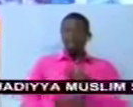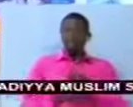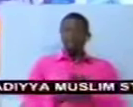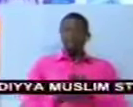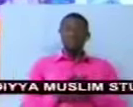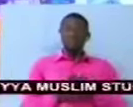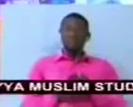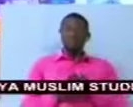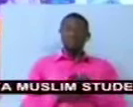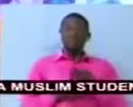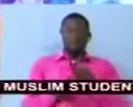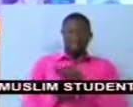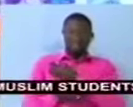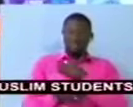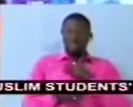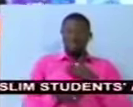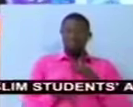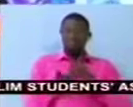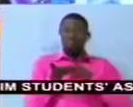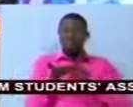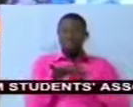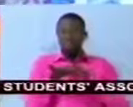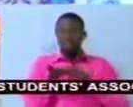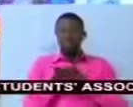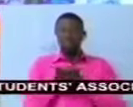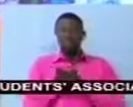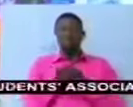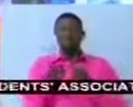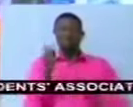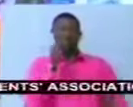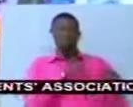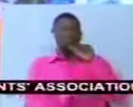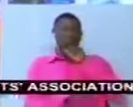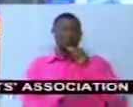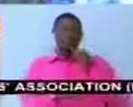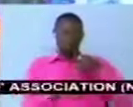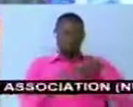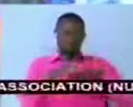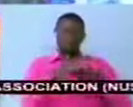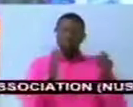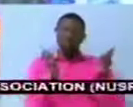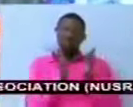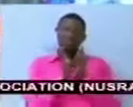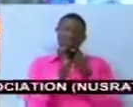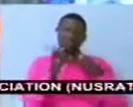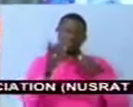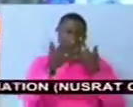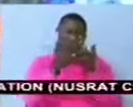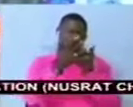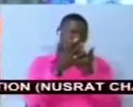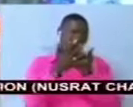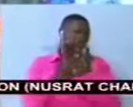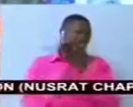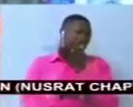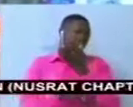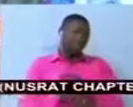And apply little medication. Ñu wone ko ñoo fekk ma ci biir. And they returned back and found me